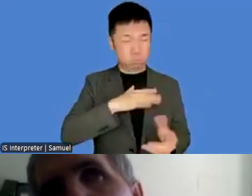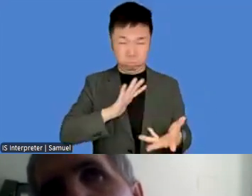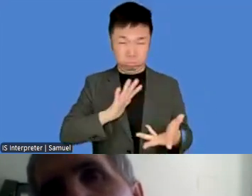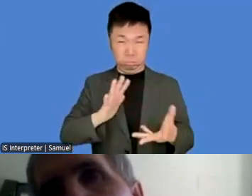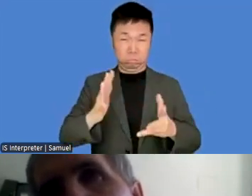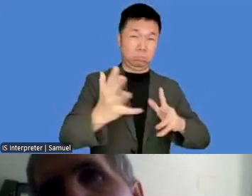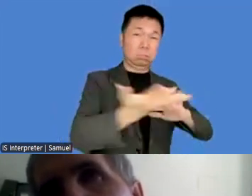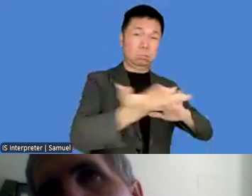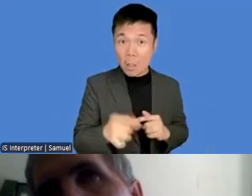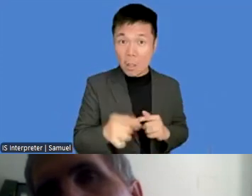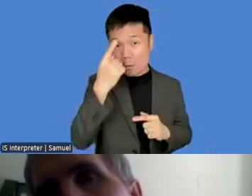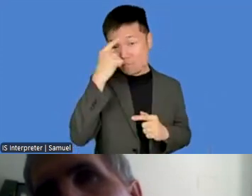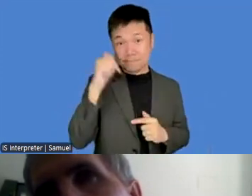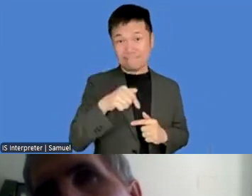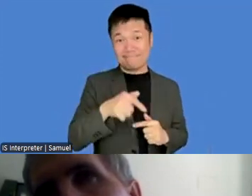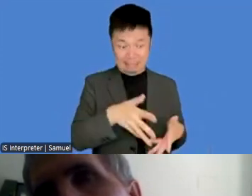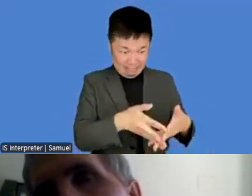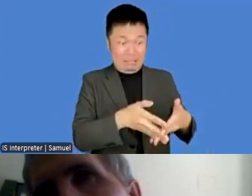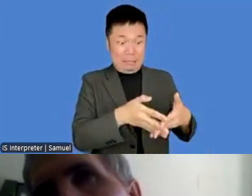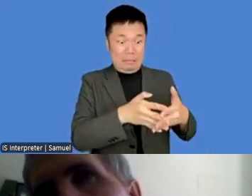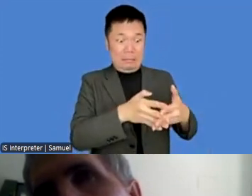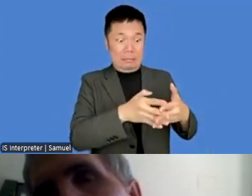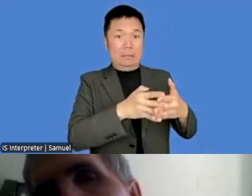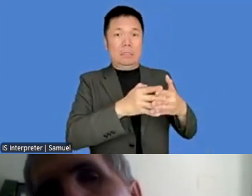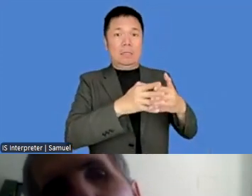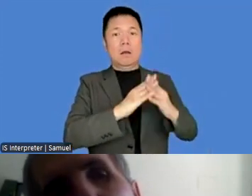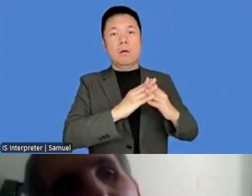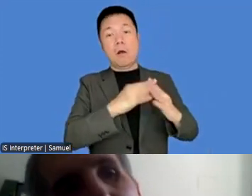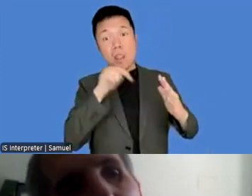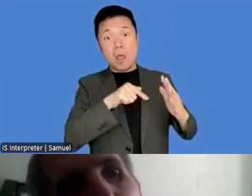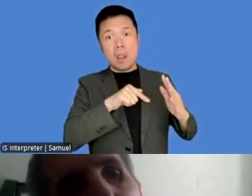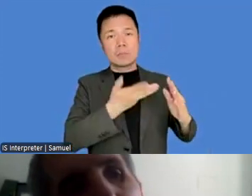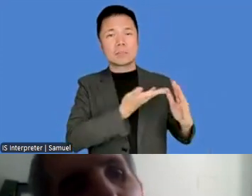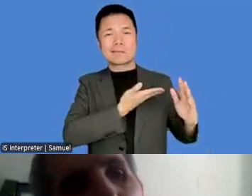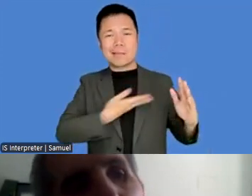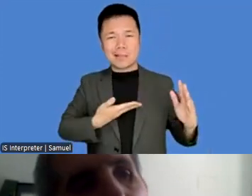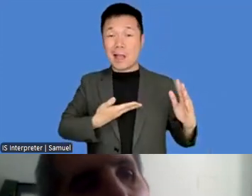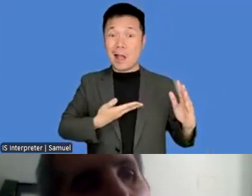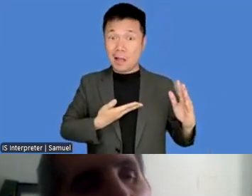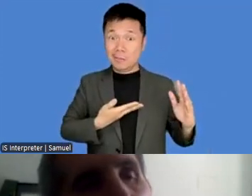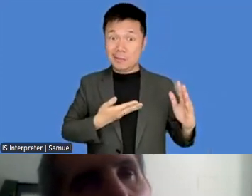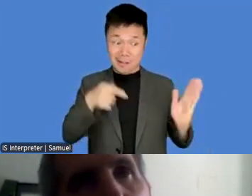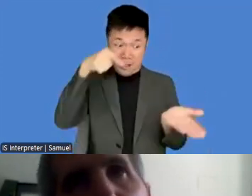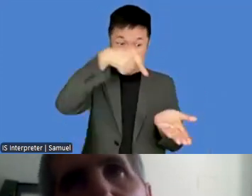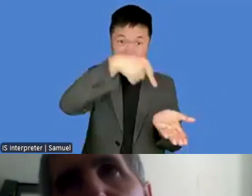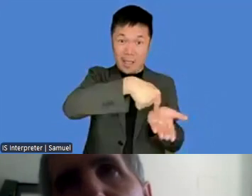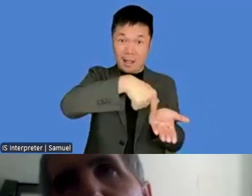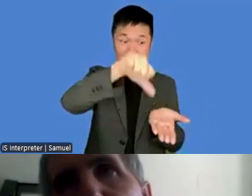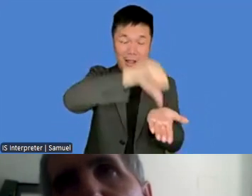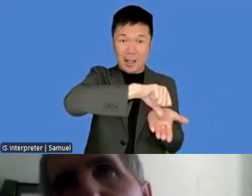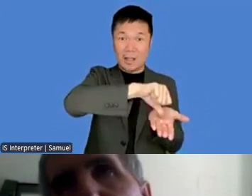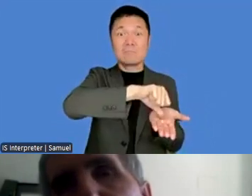As you know, the Gaza Strip is under blockade over land, sea,